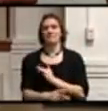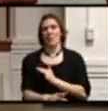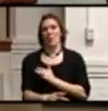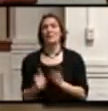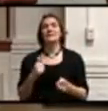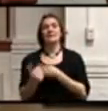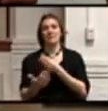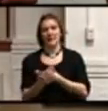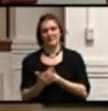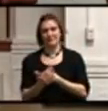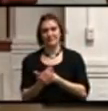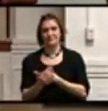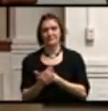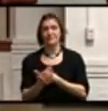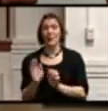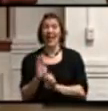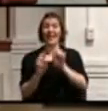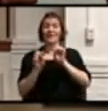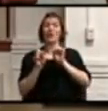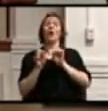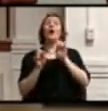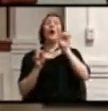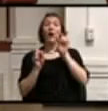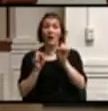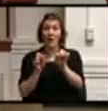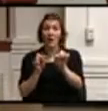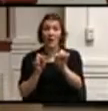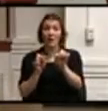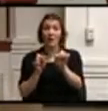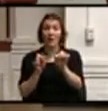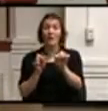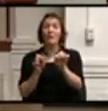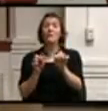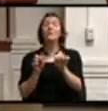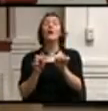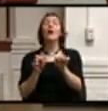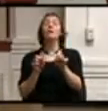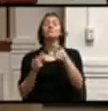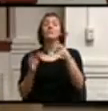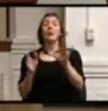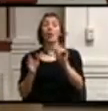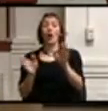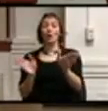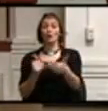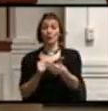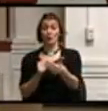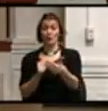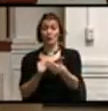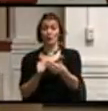from the locker rooms, the police are